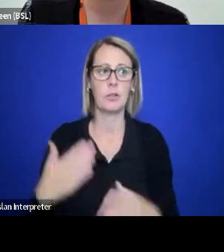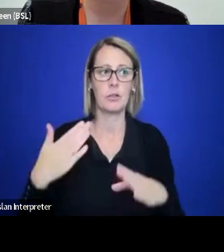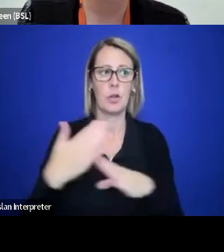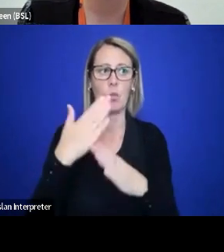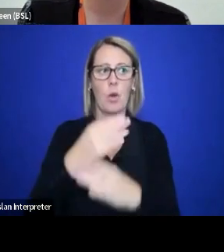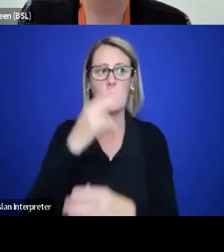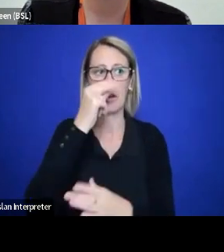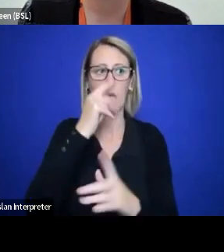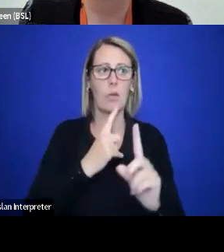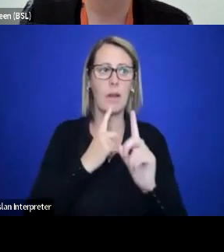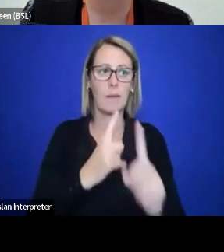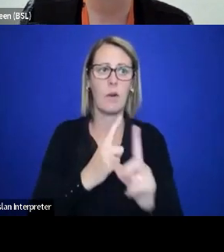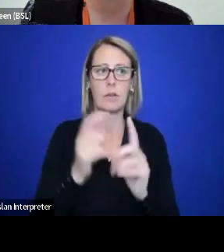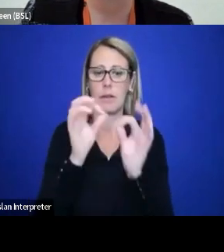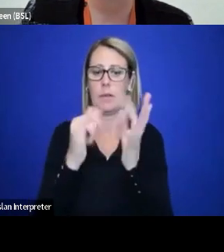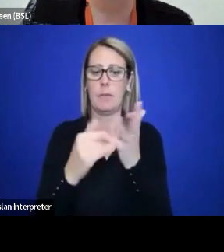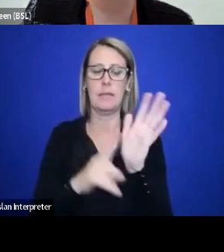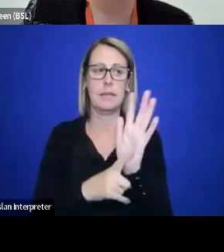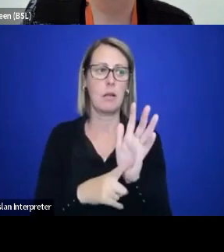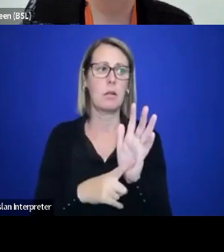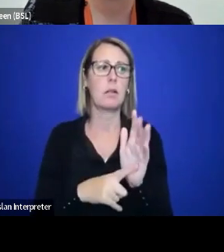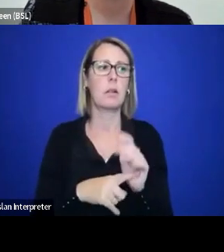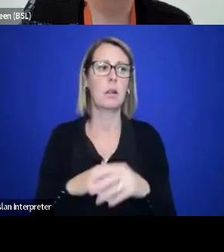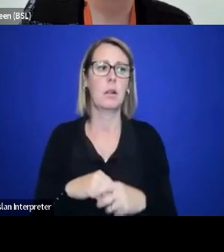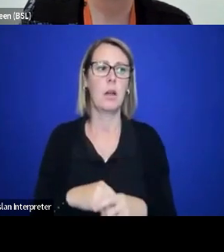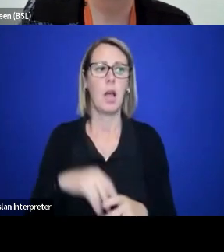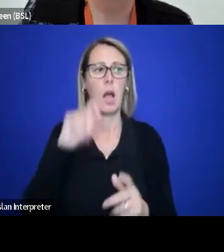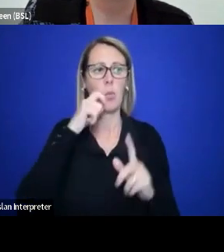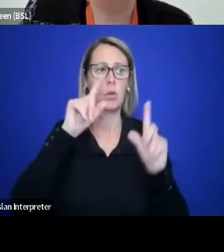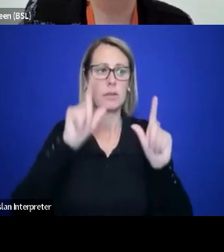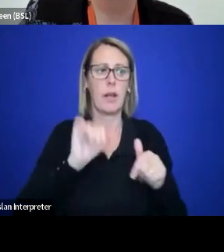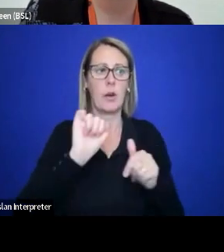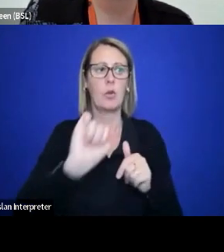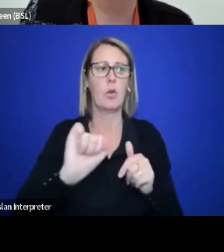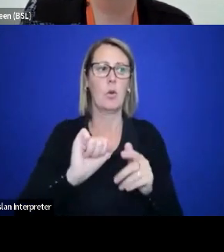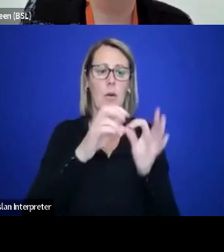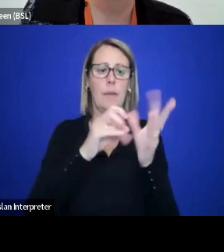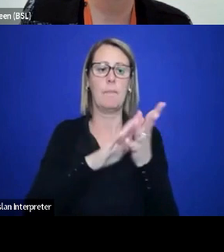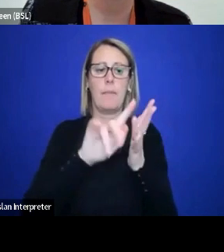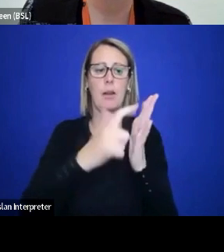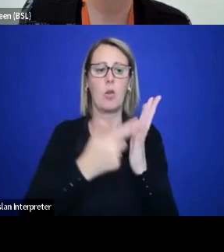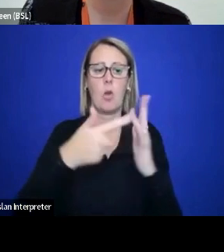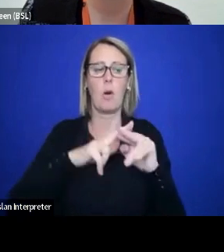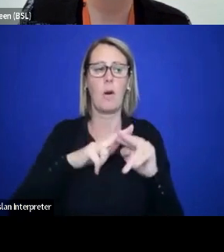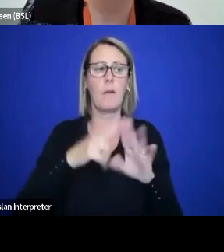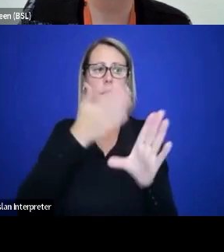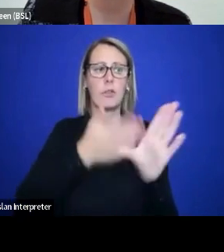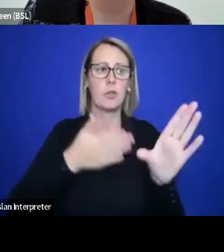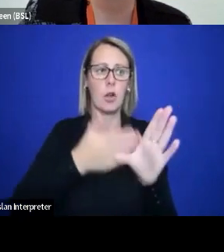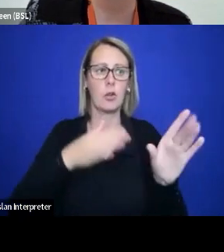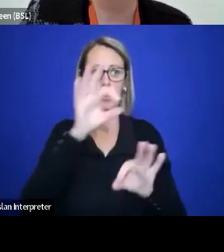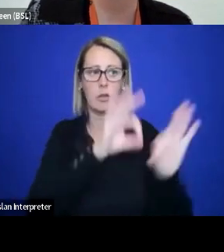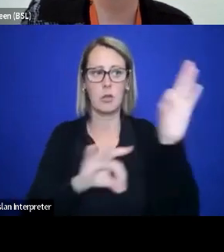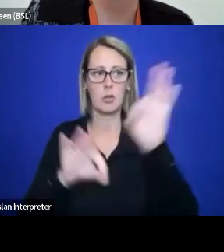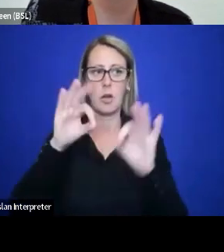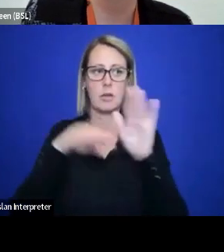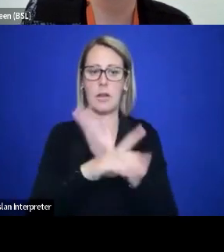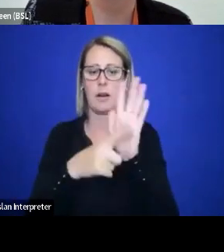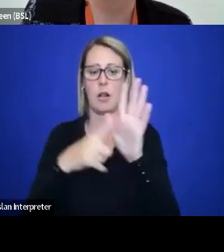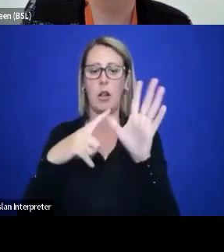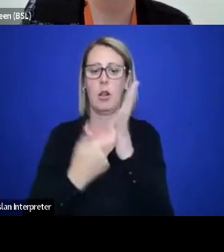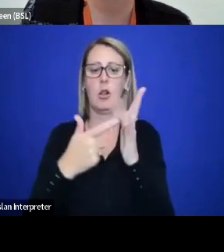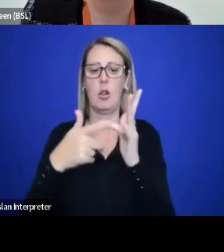a youth advisor at the Brotherhood of St Laurence and will commence her Bachelor of Psychological Science at La